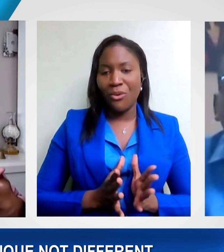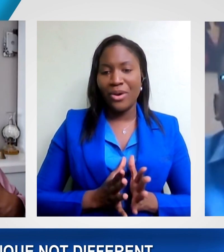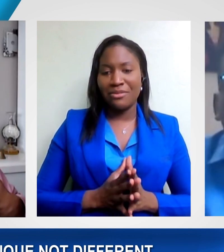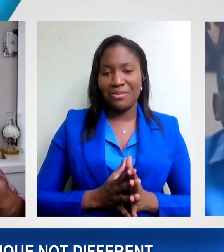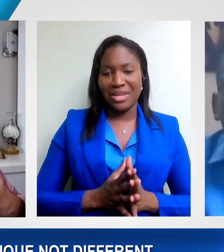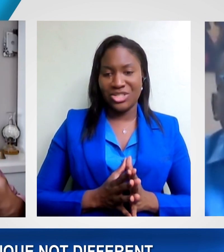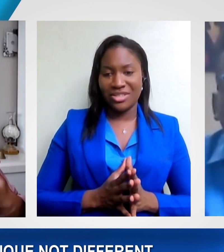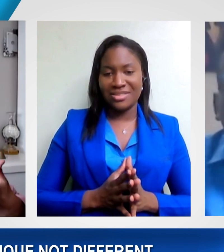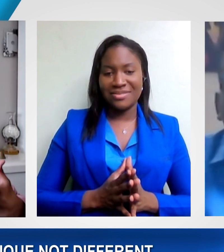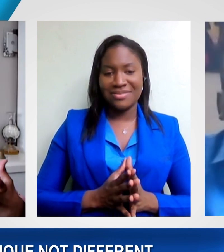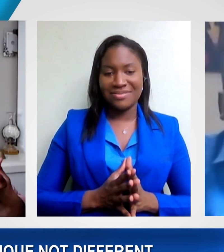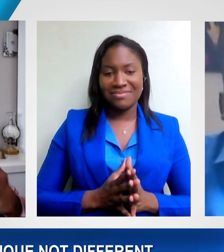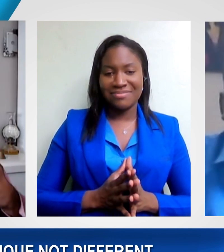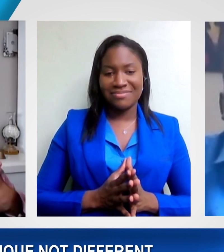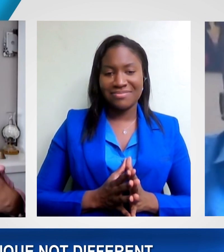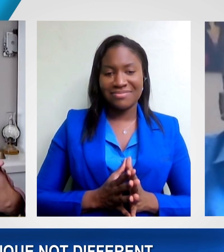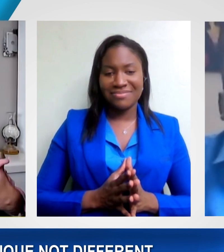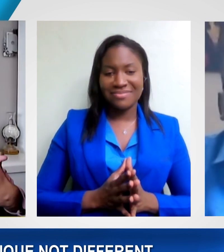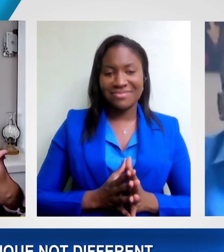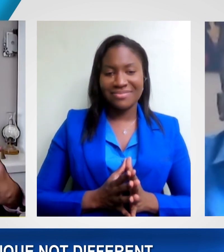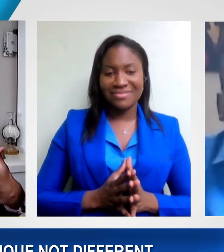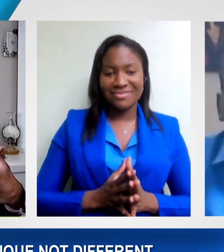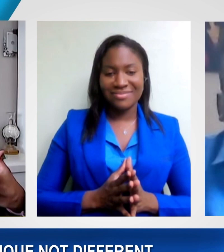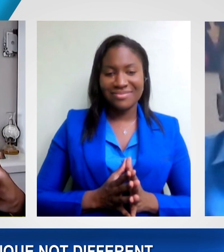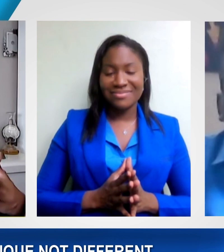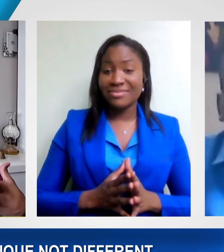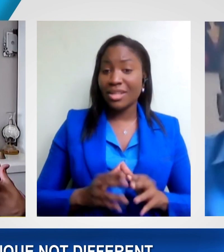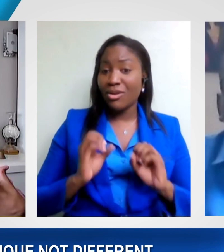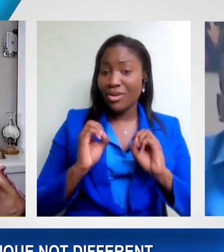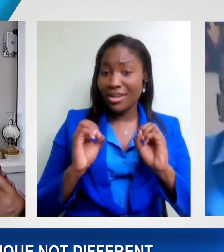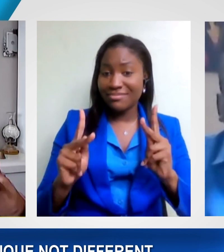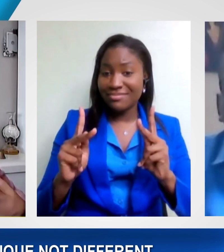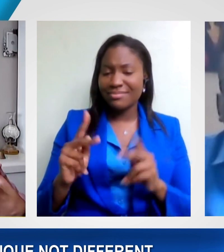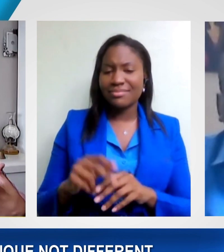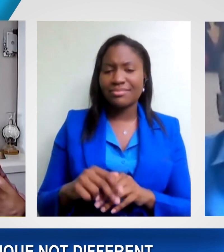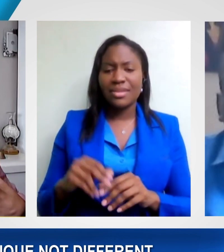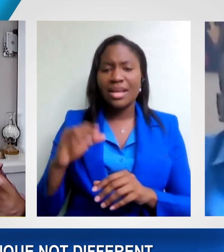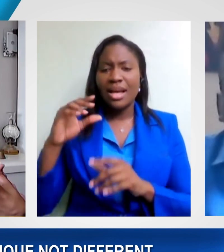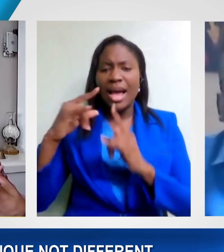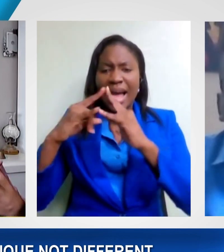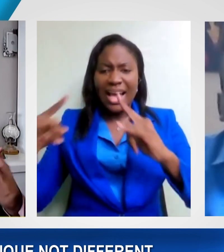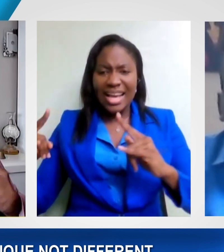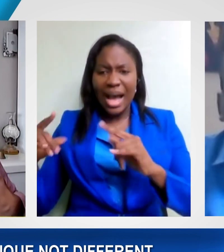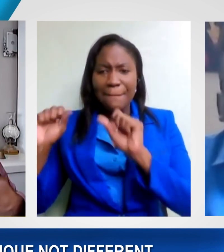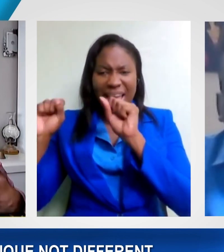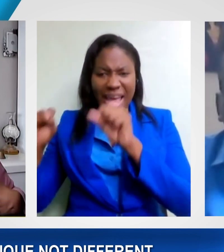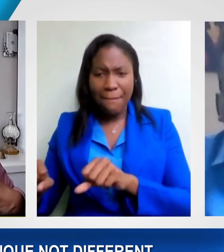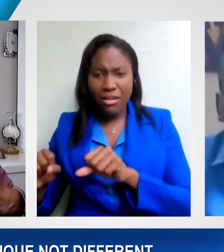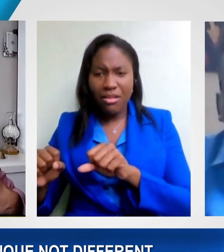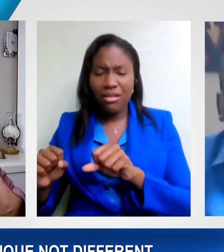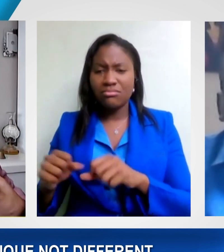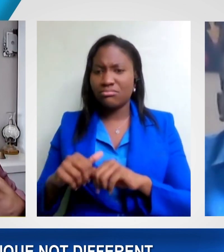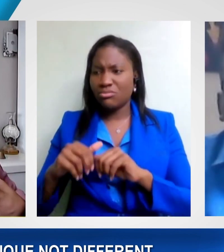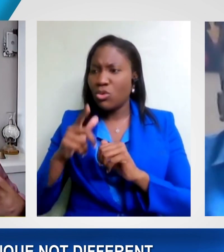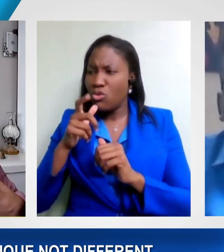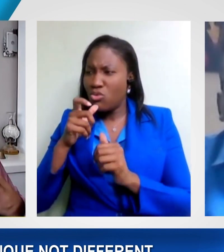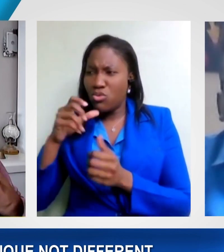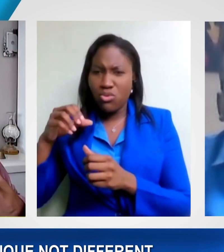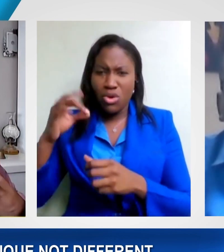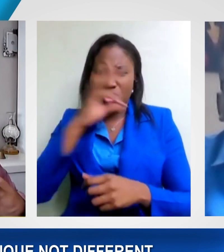can give you more information. How is Camp Able funded, and is there a limit to the number of